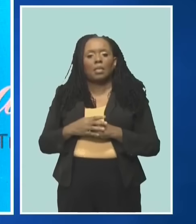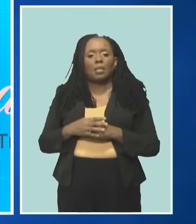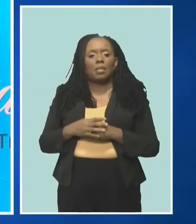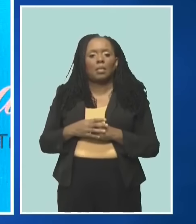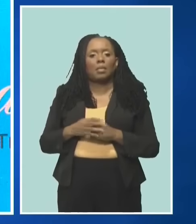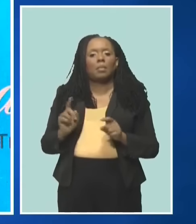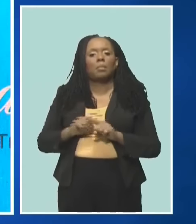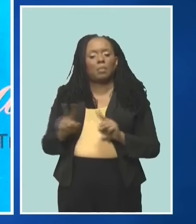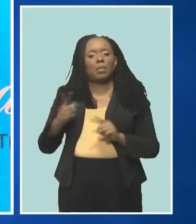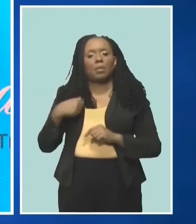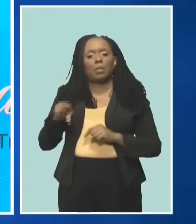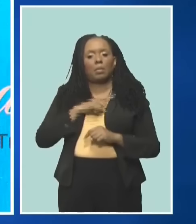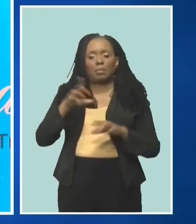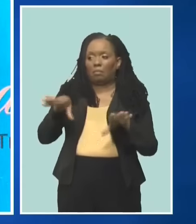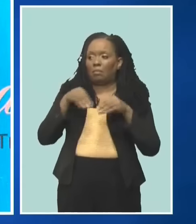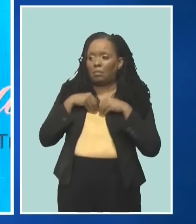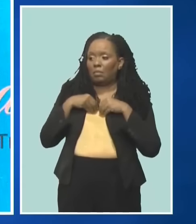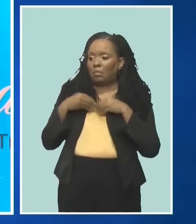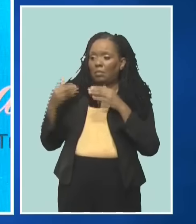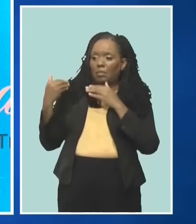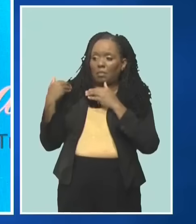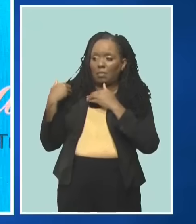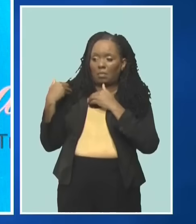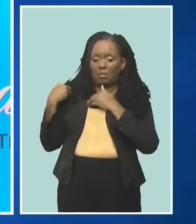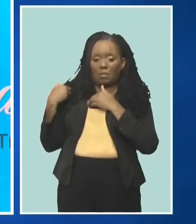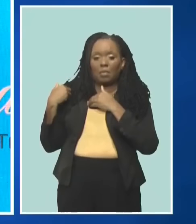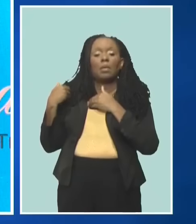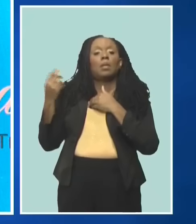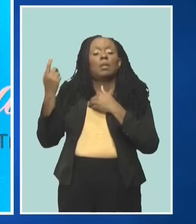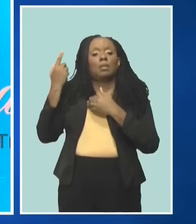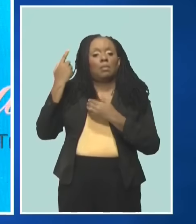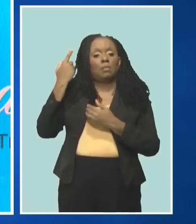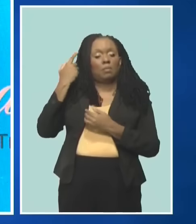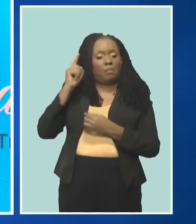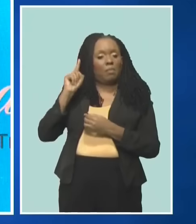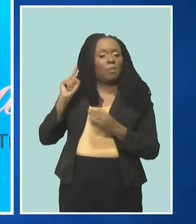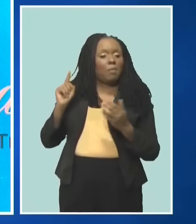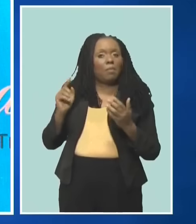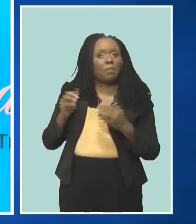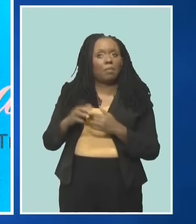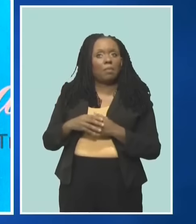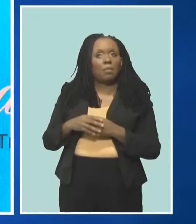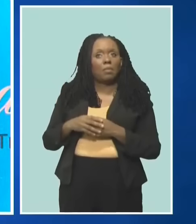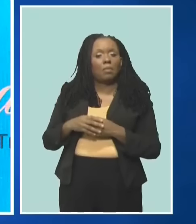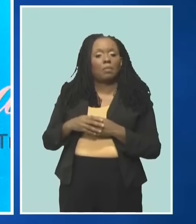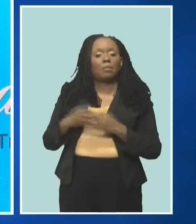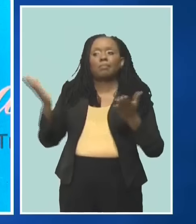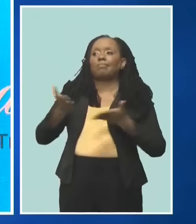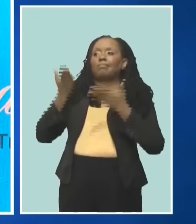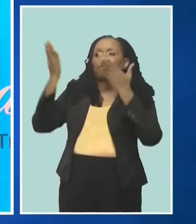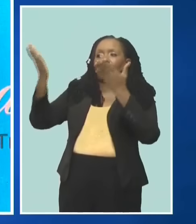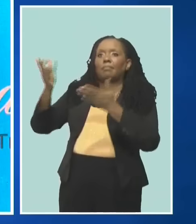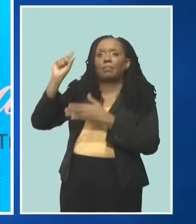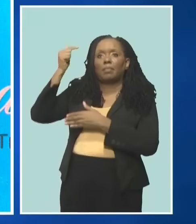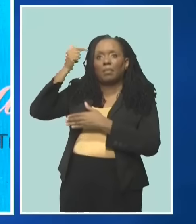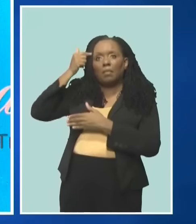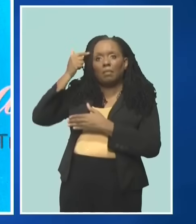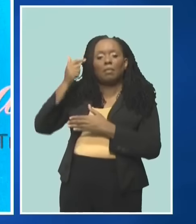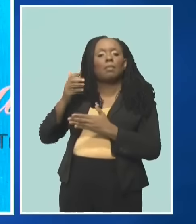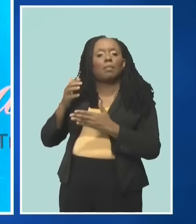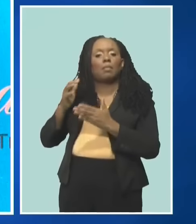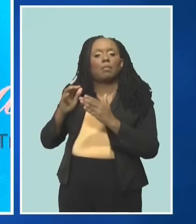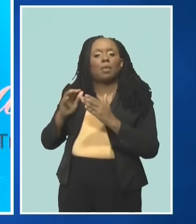also take responsibility for consideration and recommendation to Cabinet for the naming of